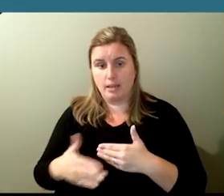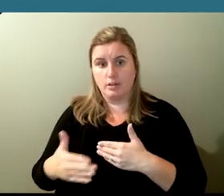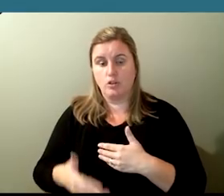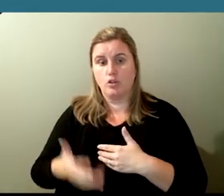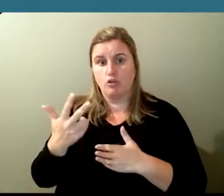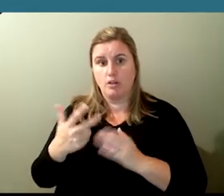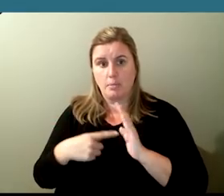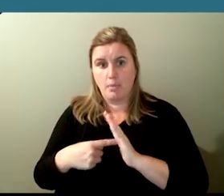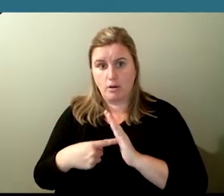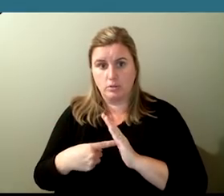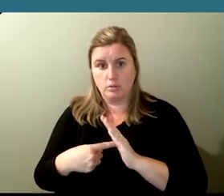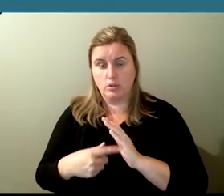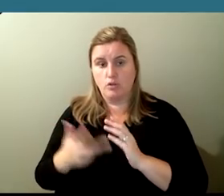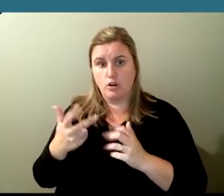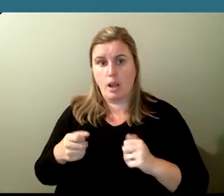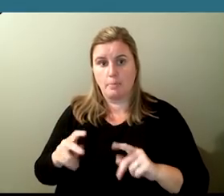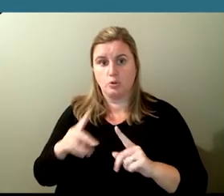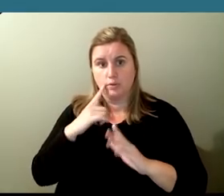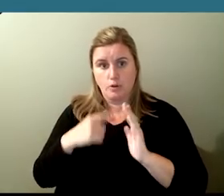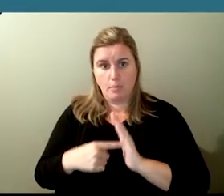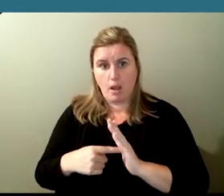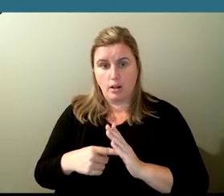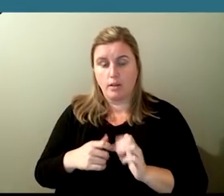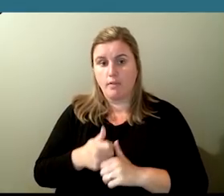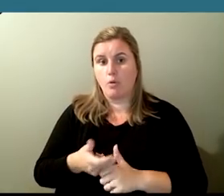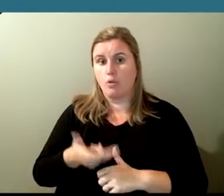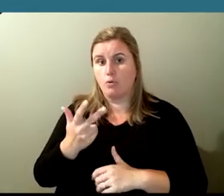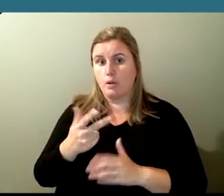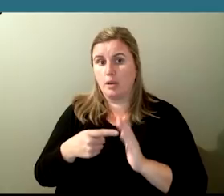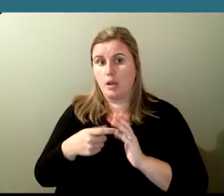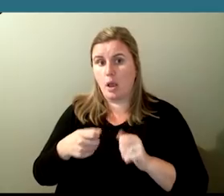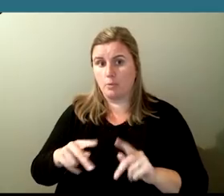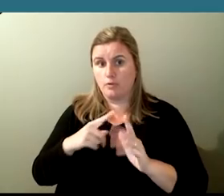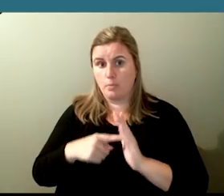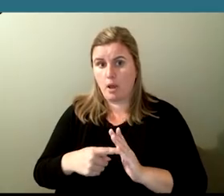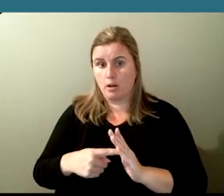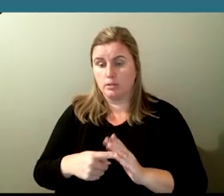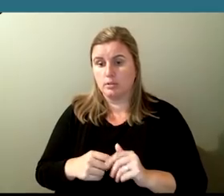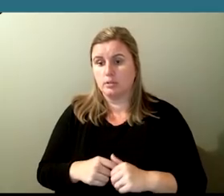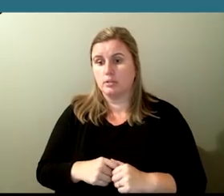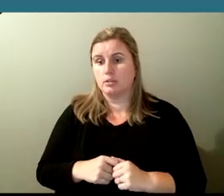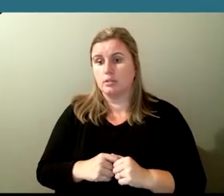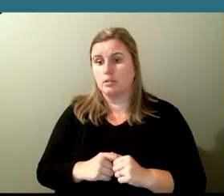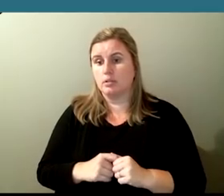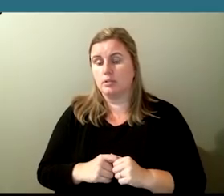models, 3 opportunities for modeling. Following 3 opportunities for modeling, or three